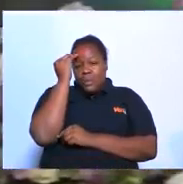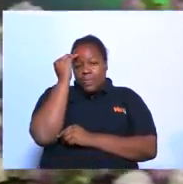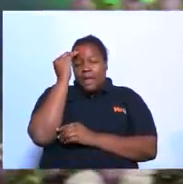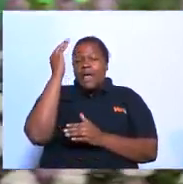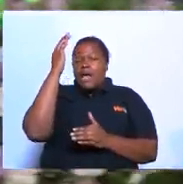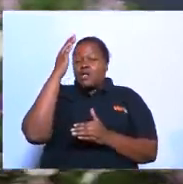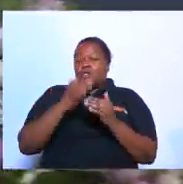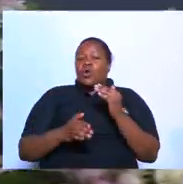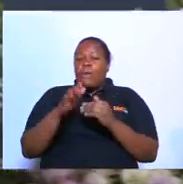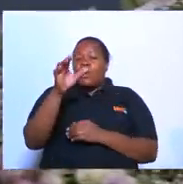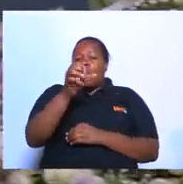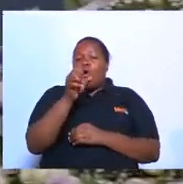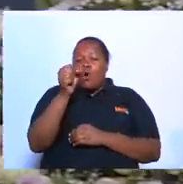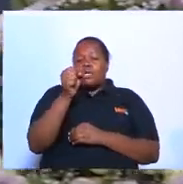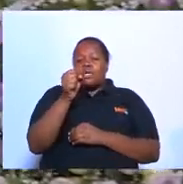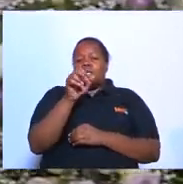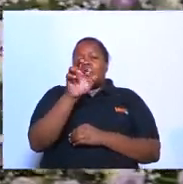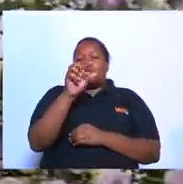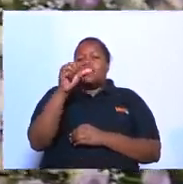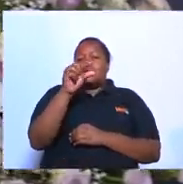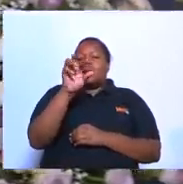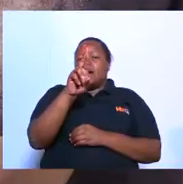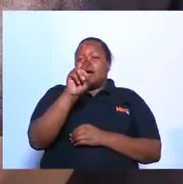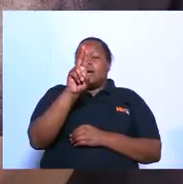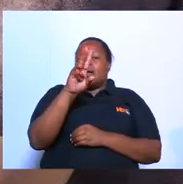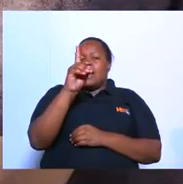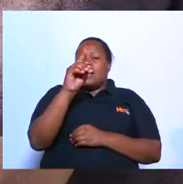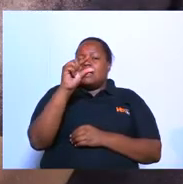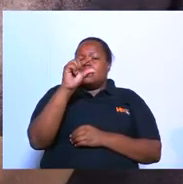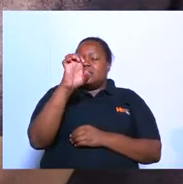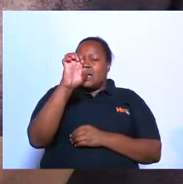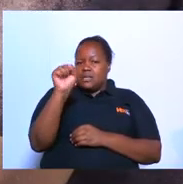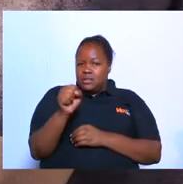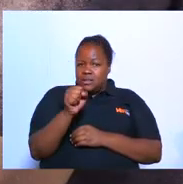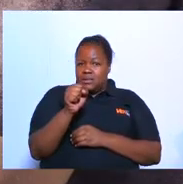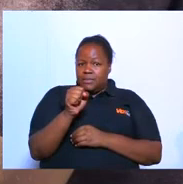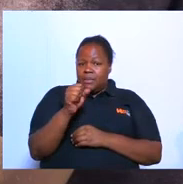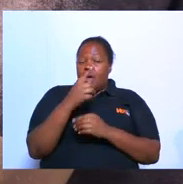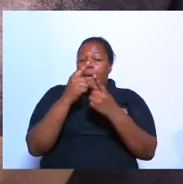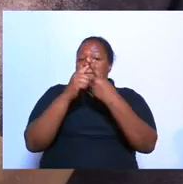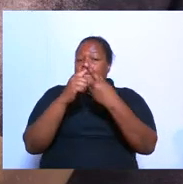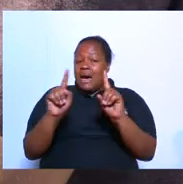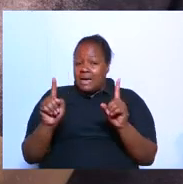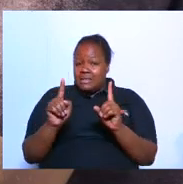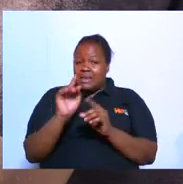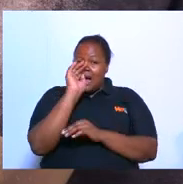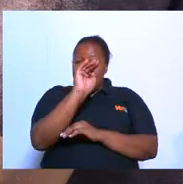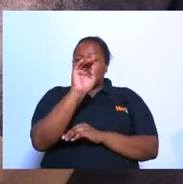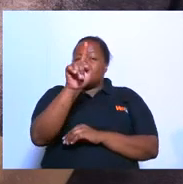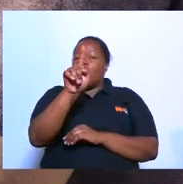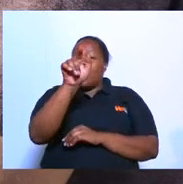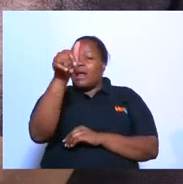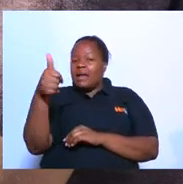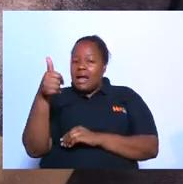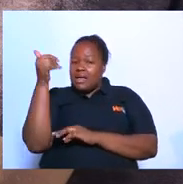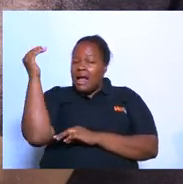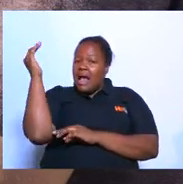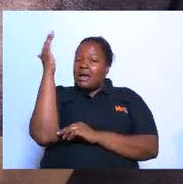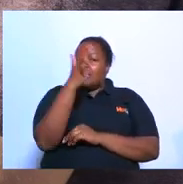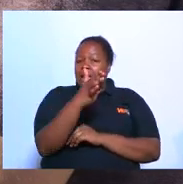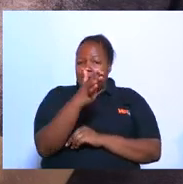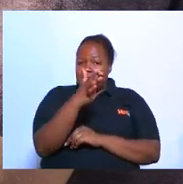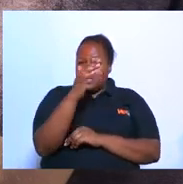stop holding grudges um instead ask each other directly